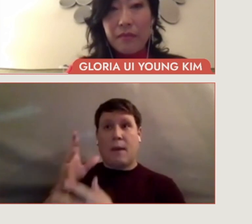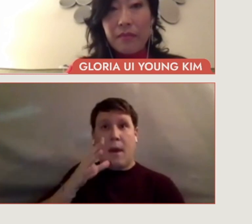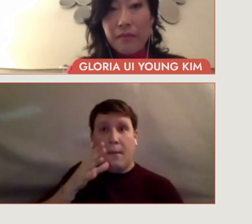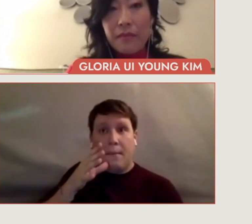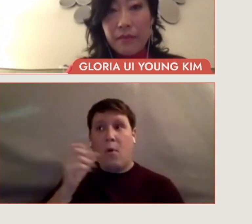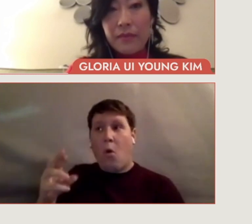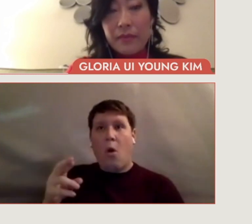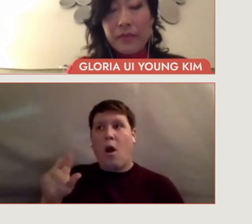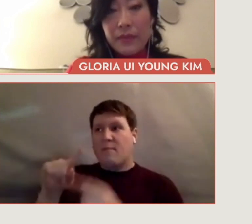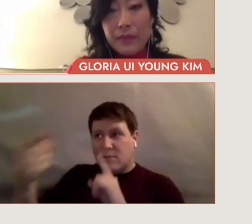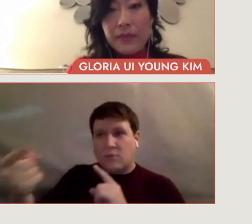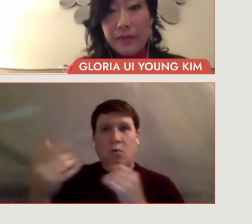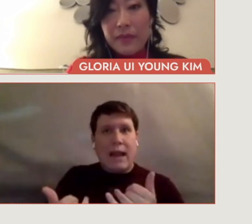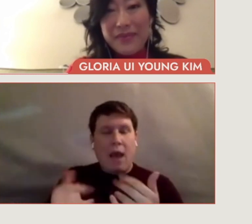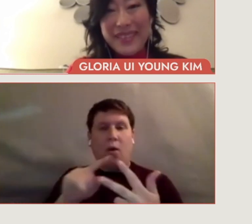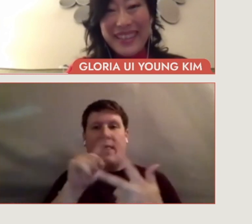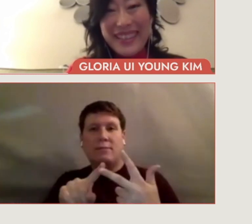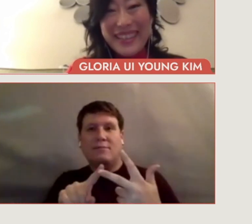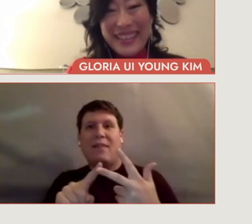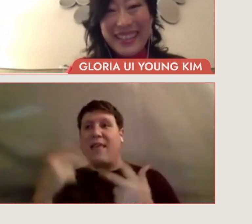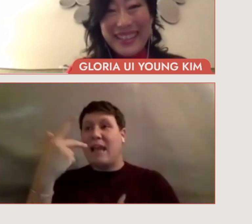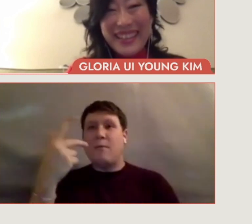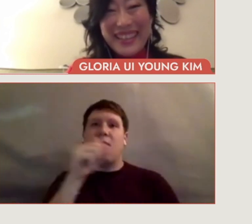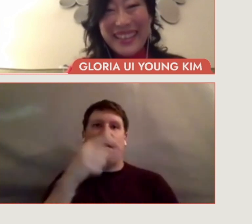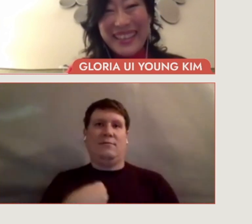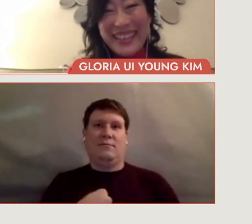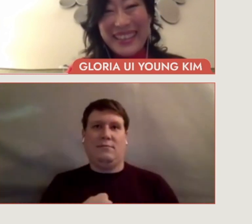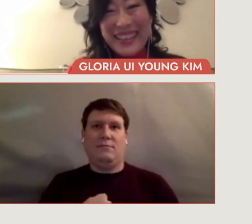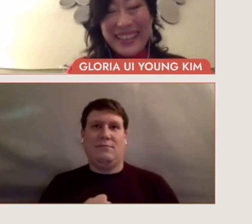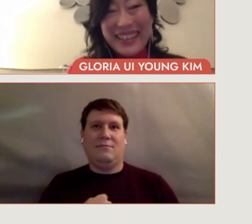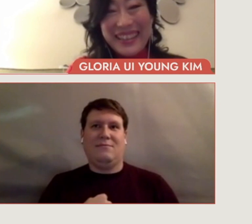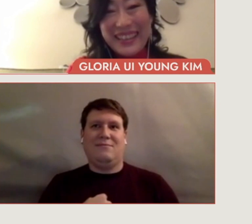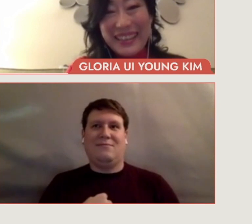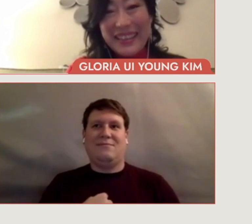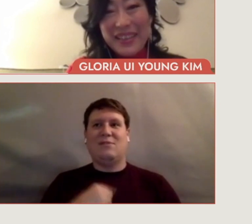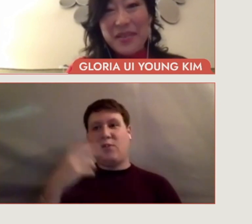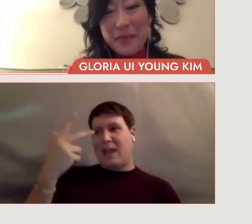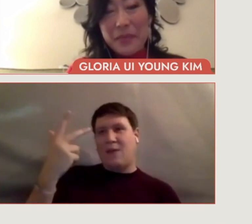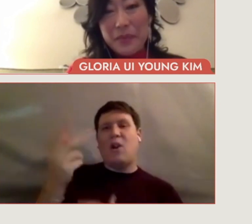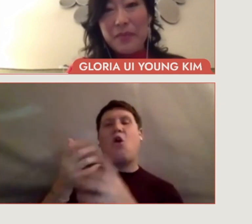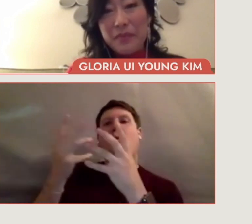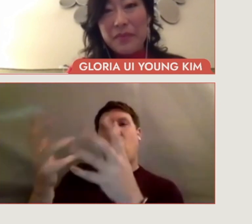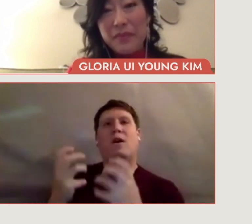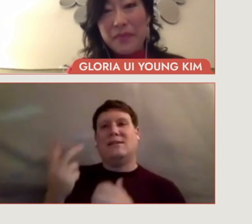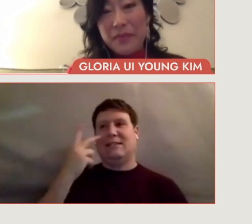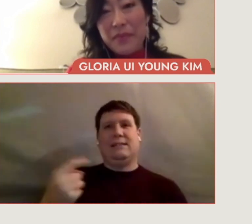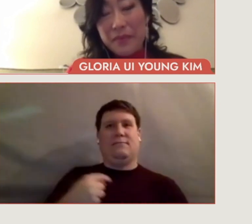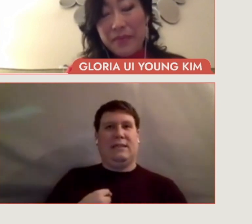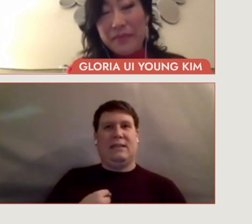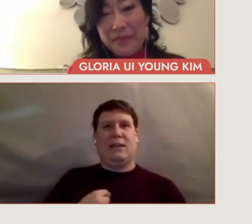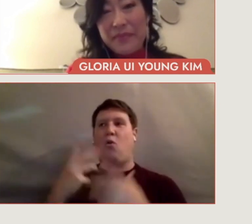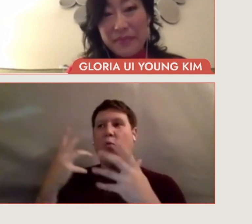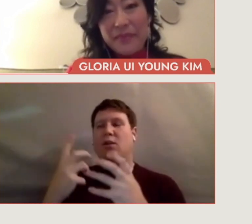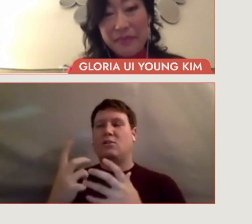then the last one is that the camera loves me. That means, like, you know, it wants to see me and it wants to catch like everything that I'm